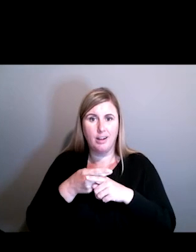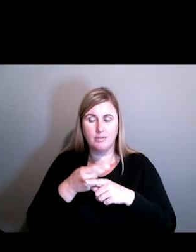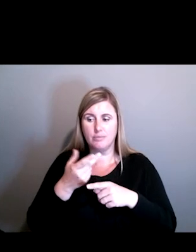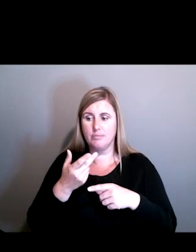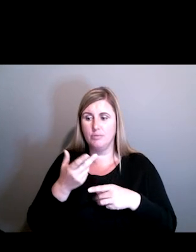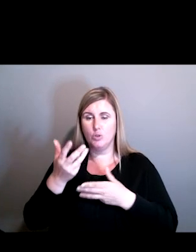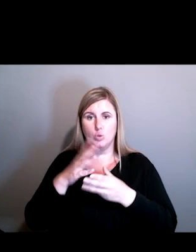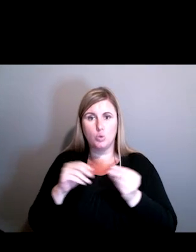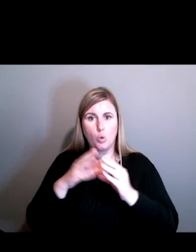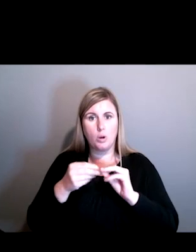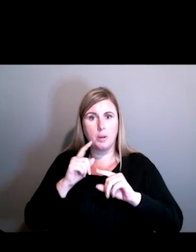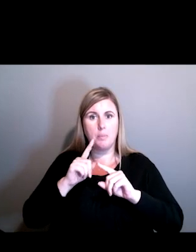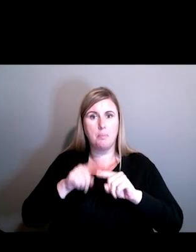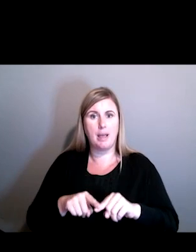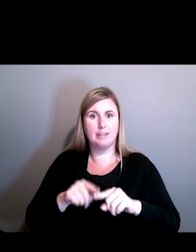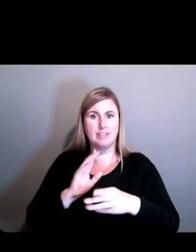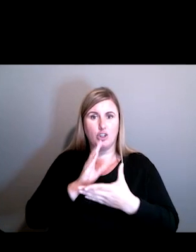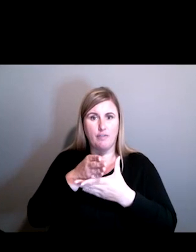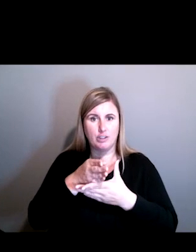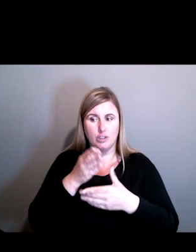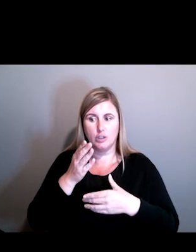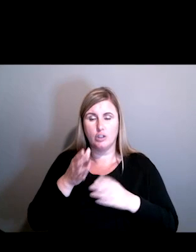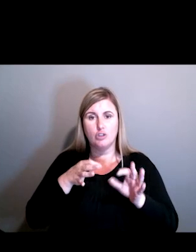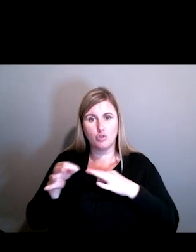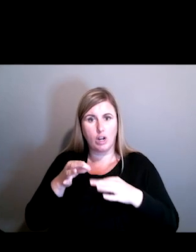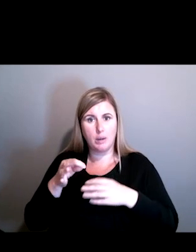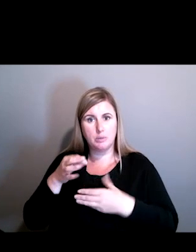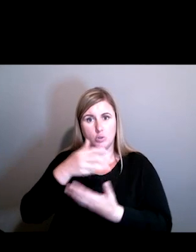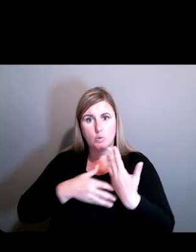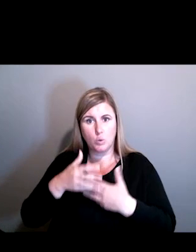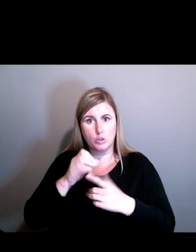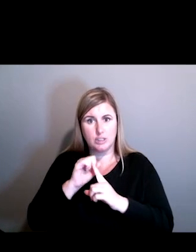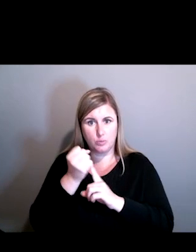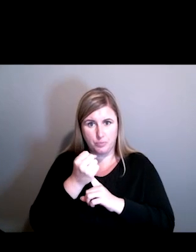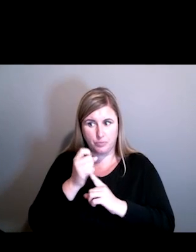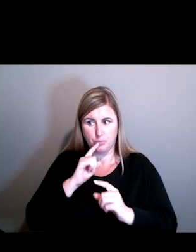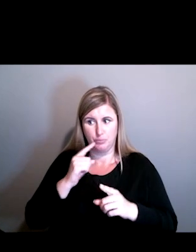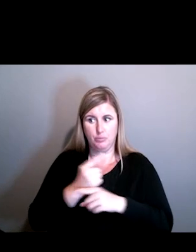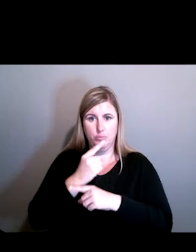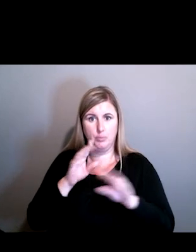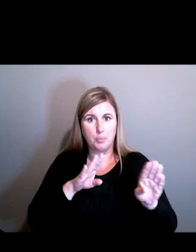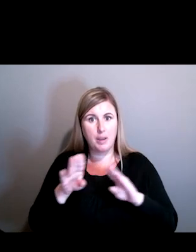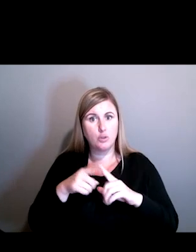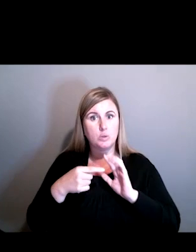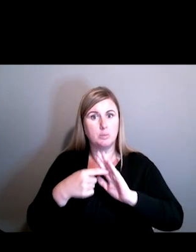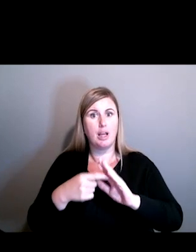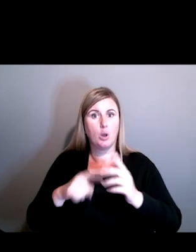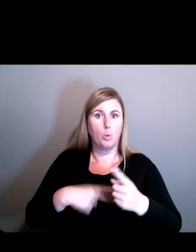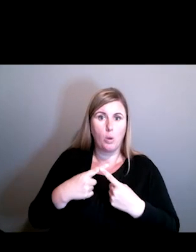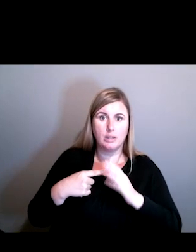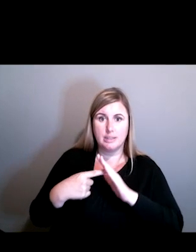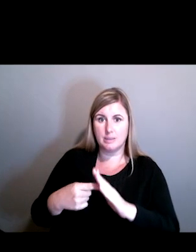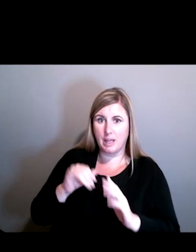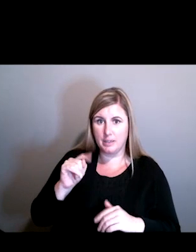story-based interventions, stories that describe social situations are appropriate behaviors to display and when to display them.